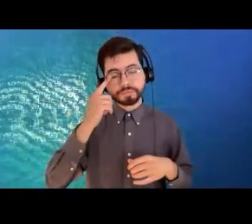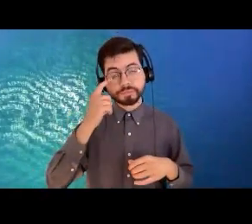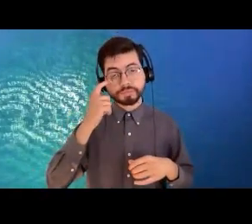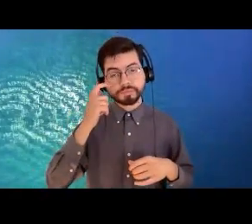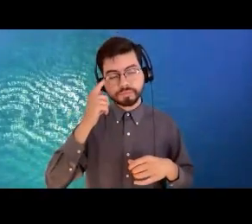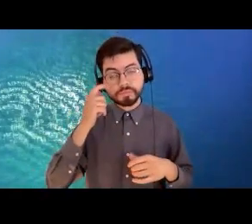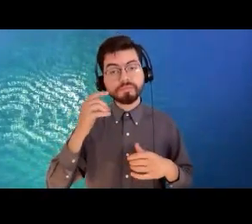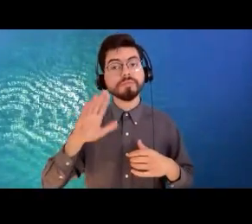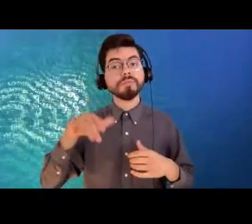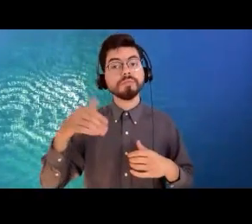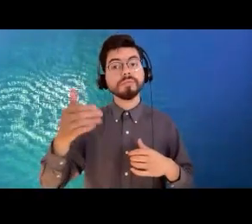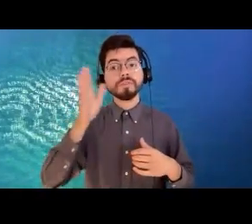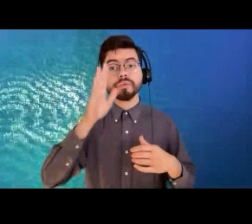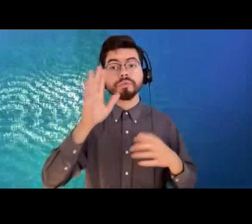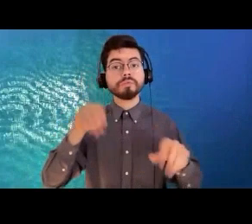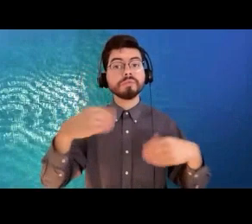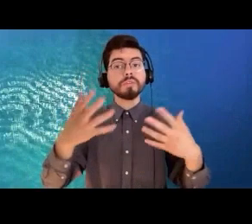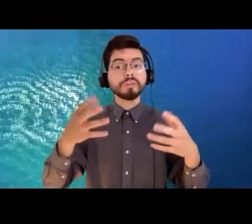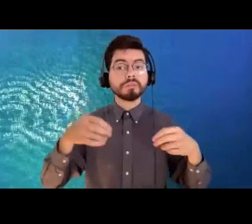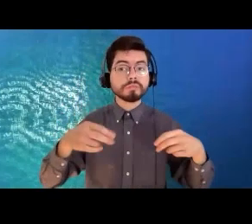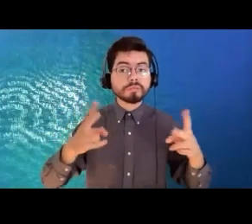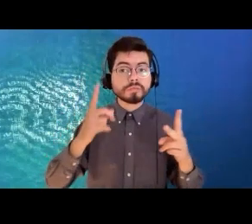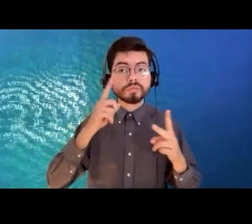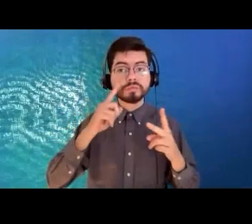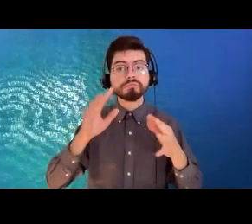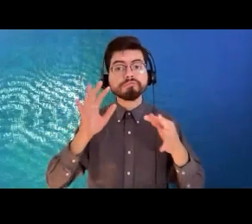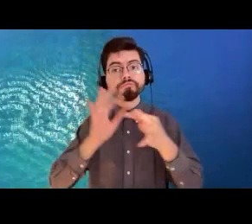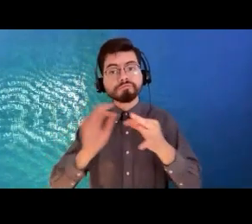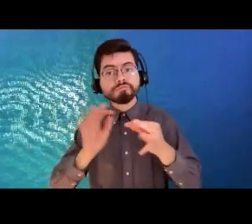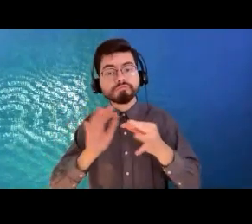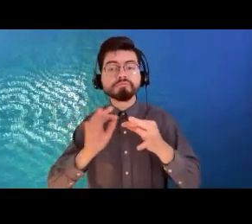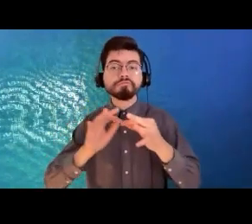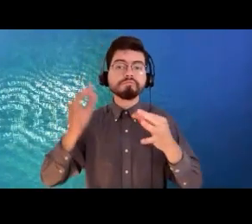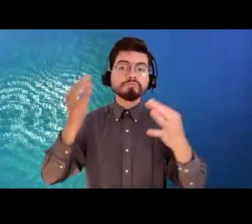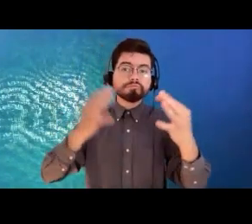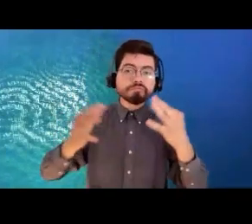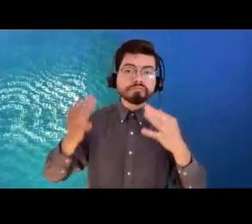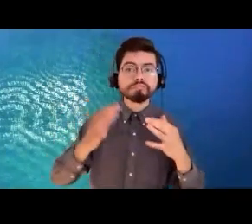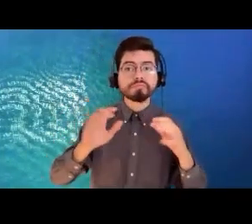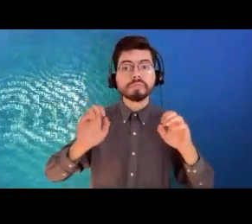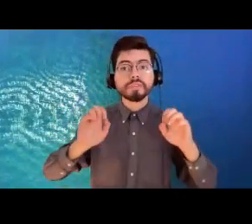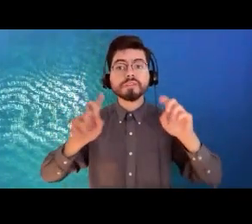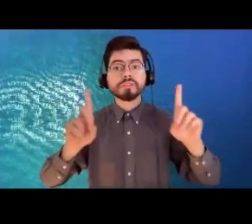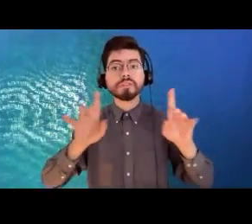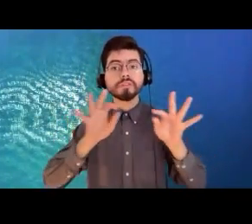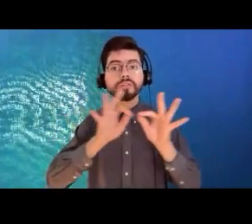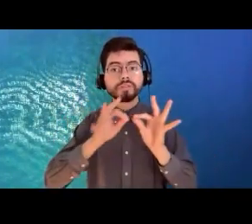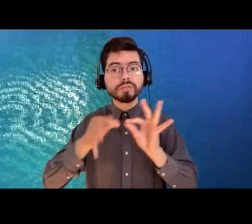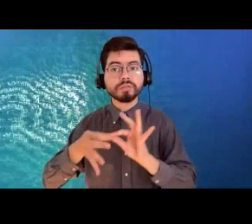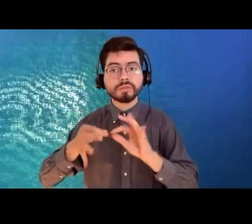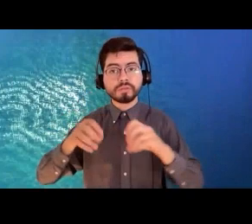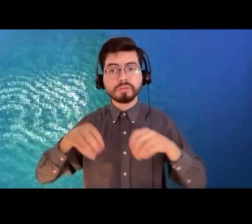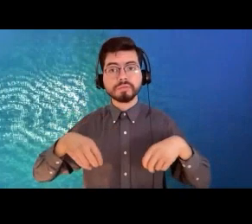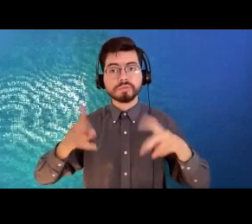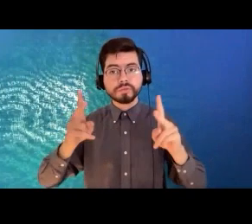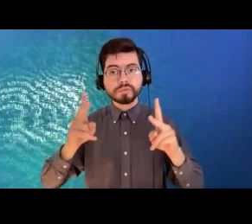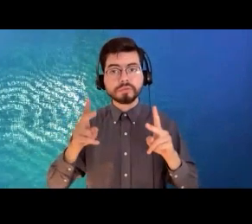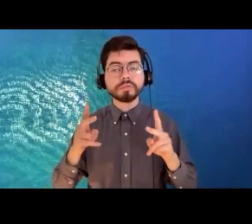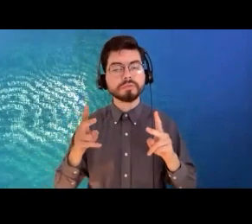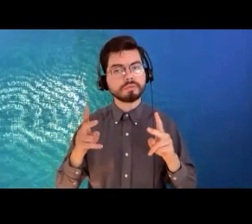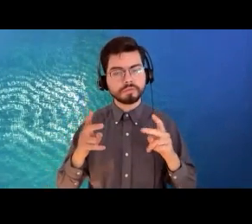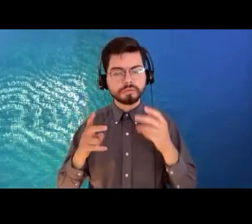provide turnouts and viewpoints and educational, interpretive opportunities where they may